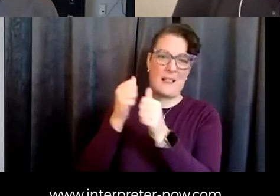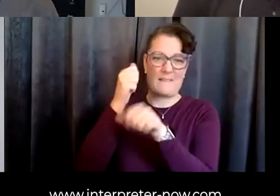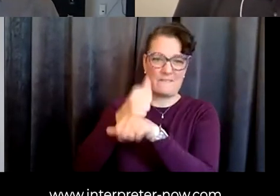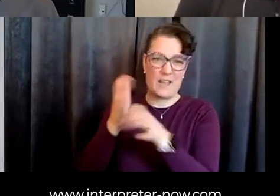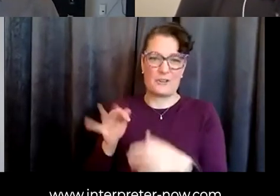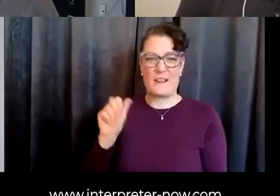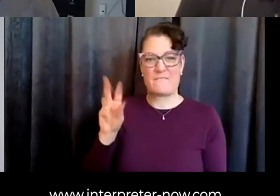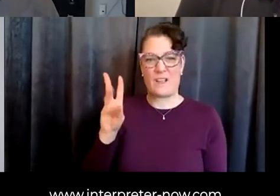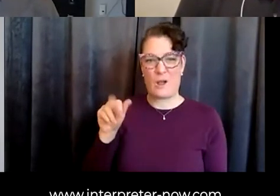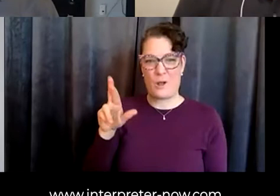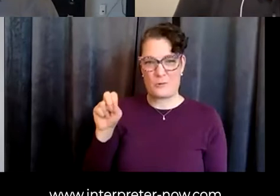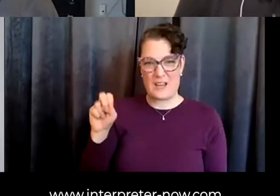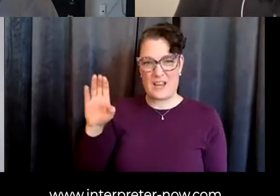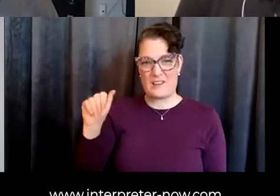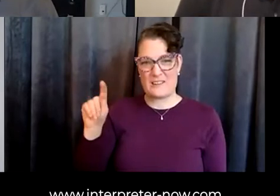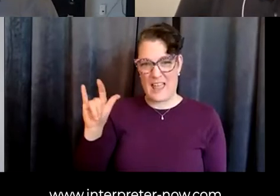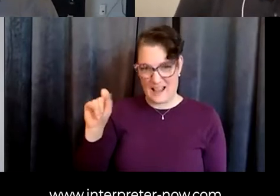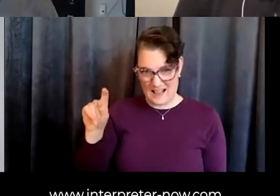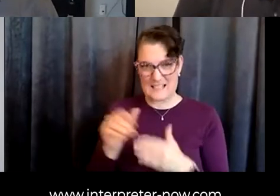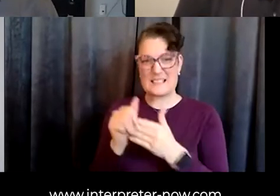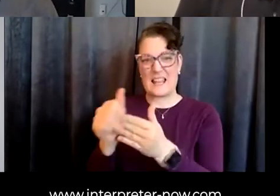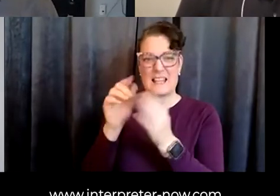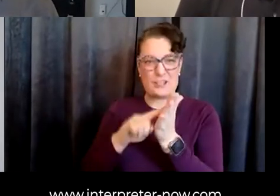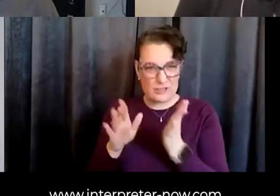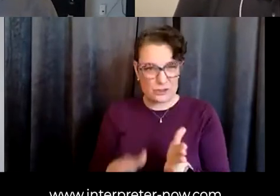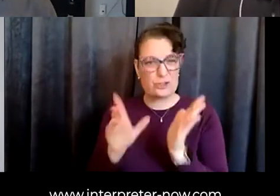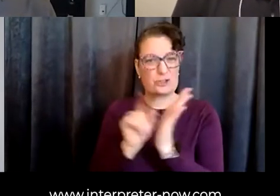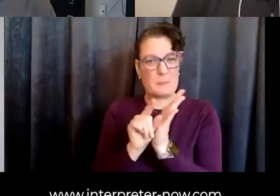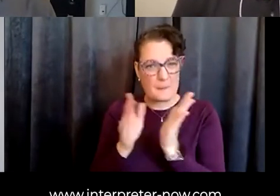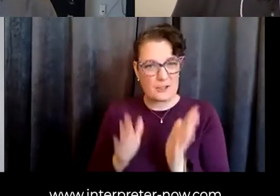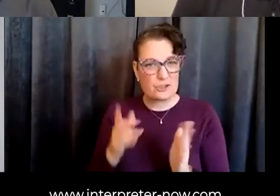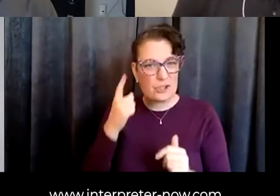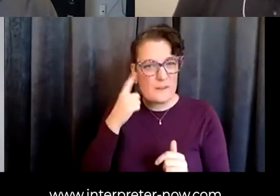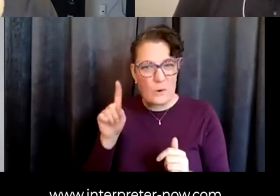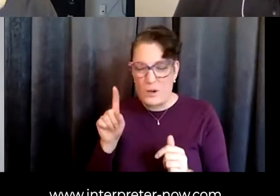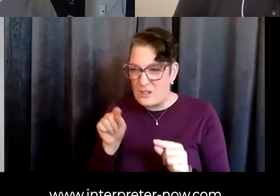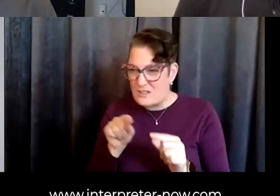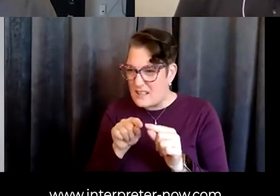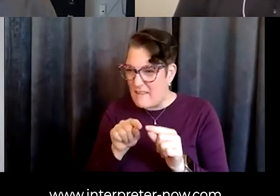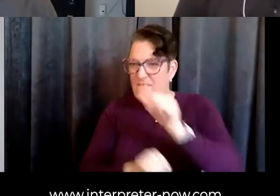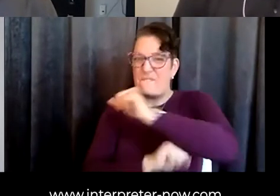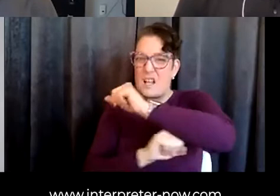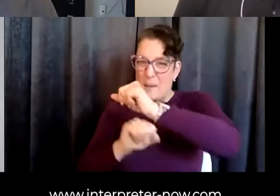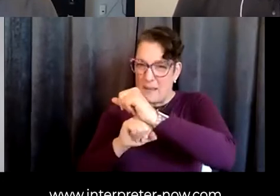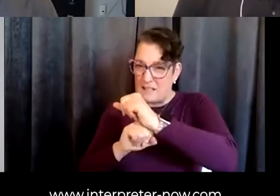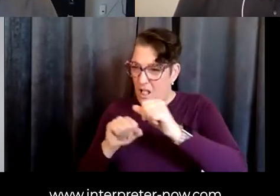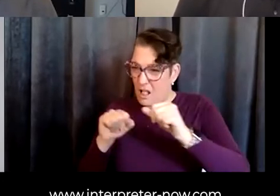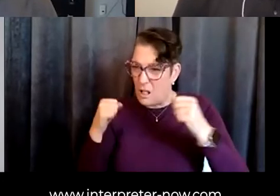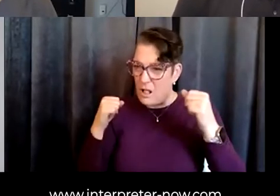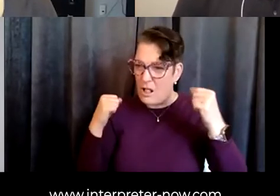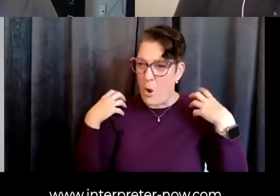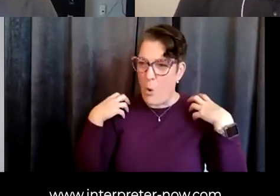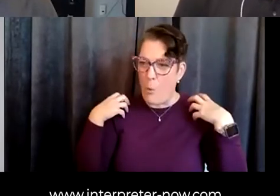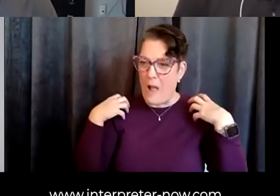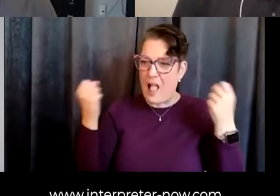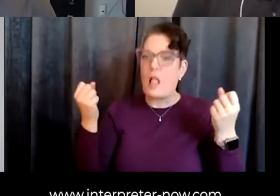Catalysts and lead researcher, publisher for Founder Mental Wealth. And I wanted to think back of it when